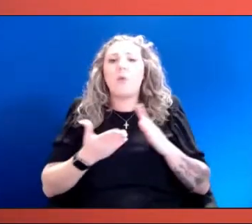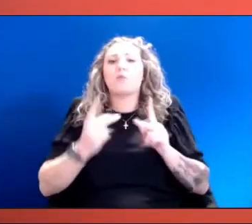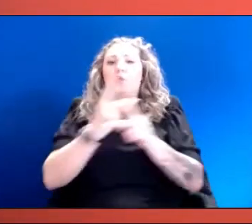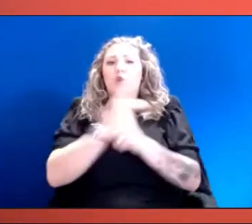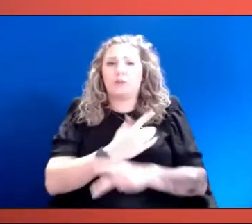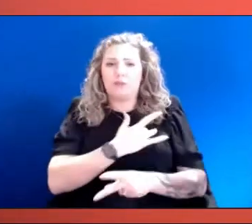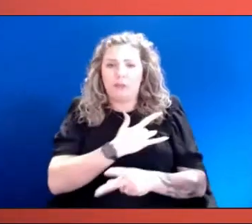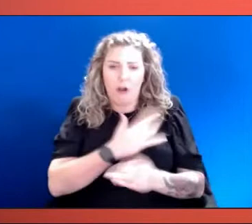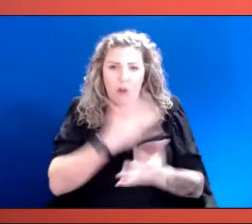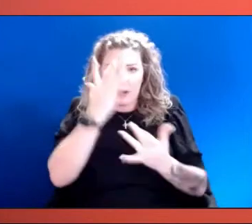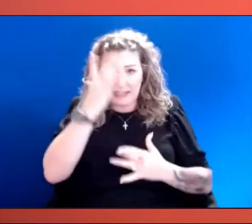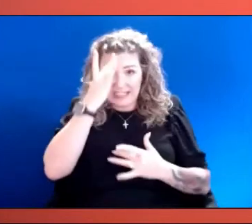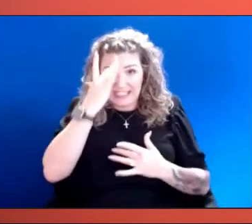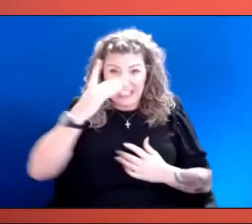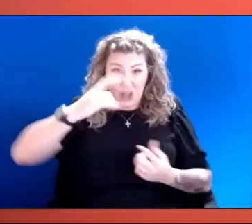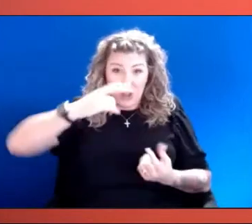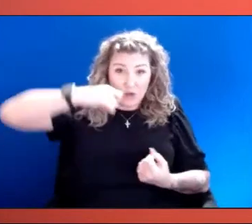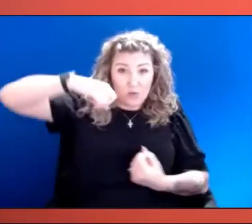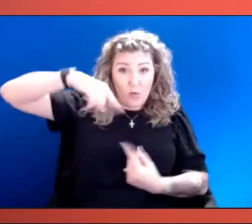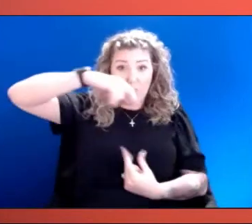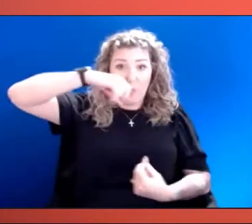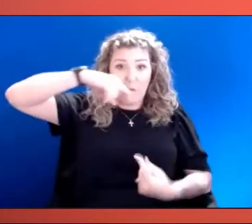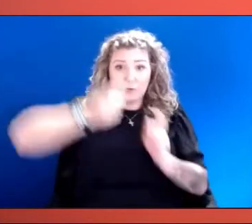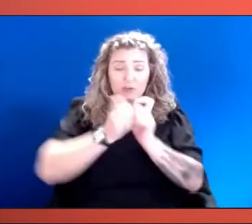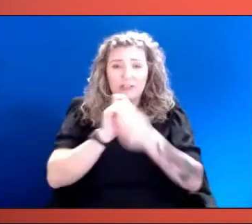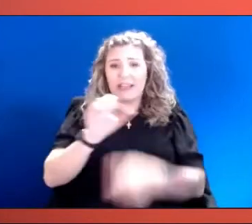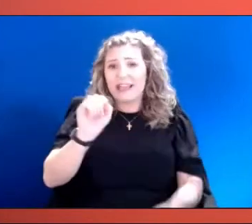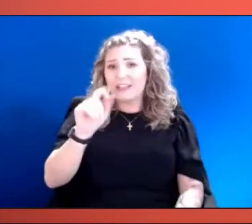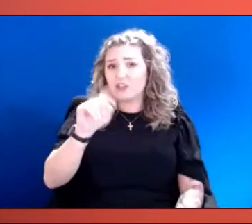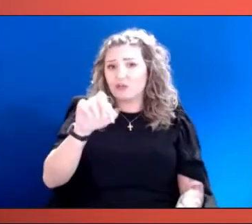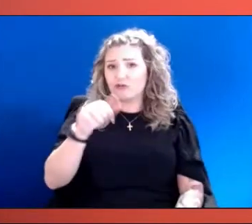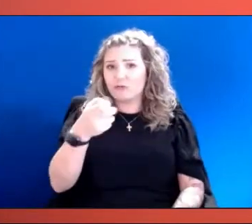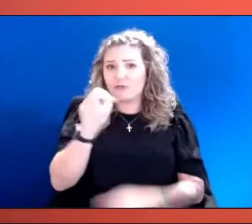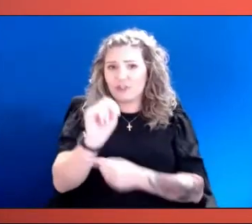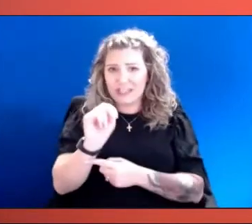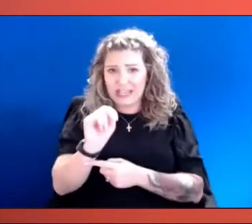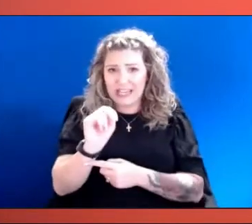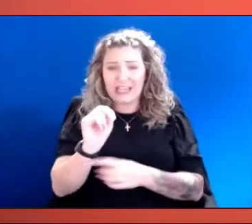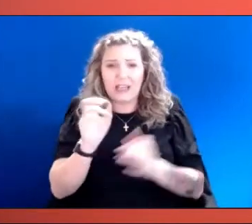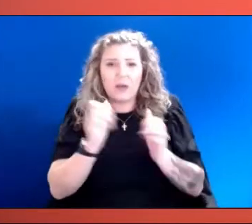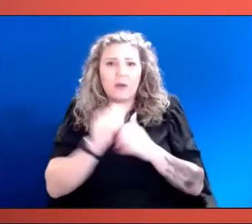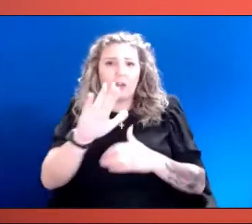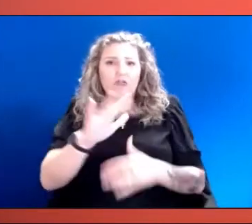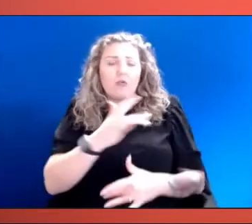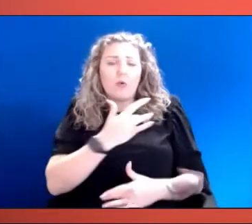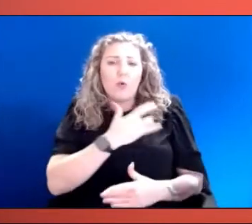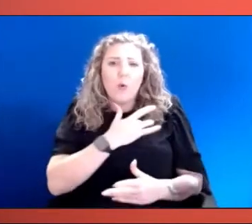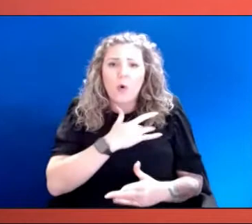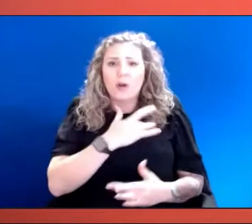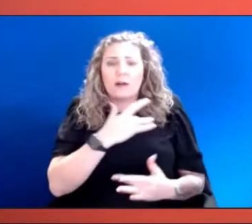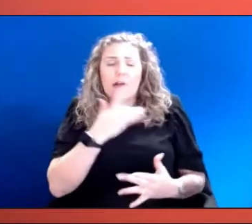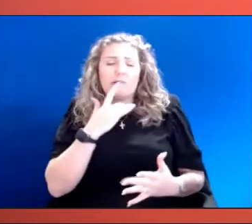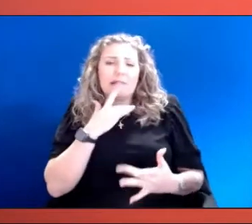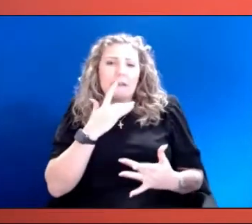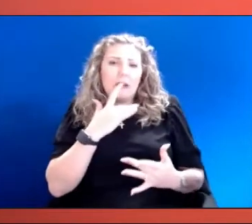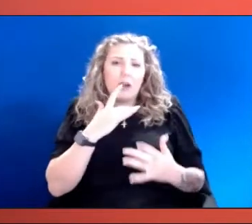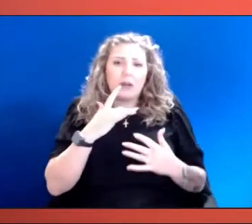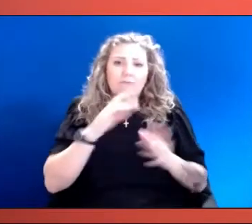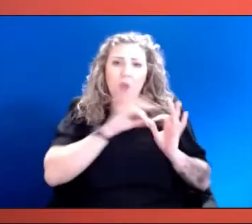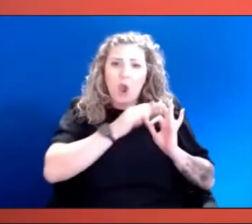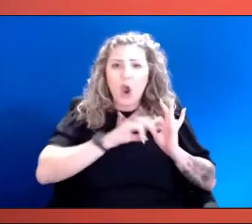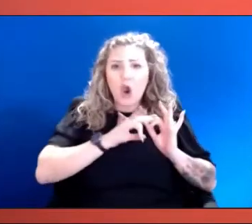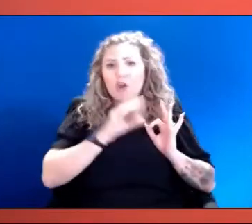hormonal changes with estrogen and how it all interplays with your coronary arteries and coronary artery disease, and it has to do with